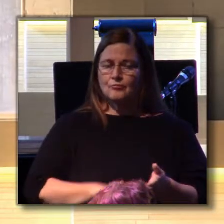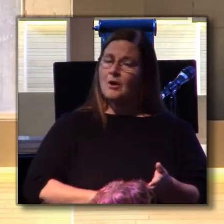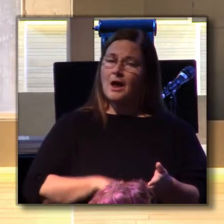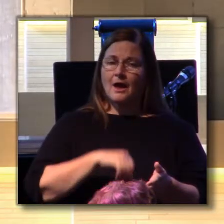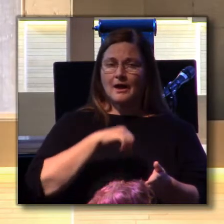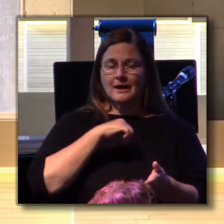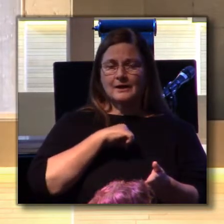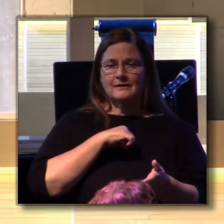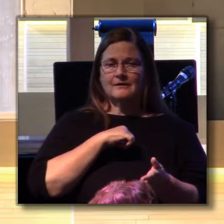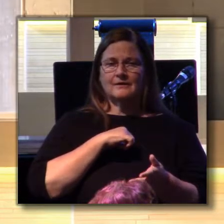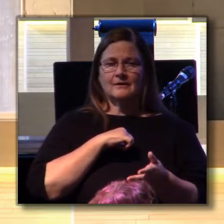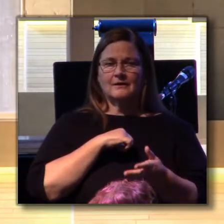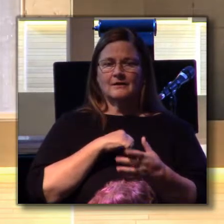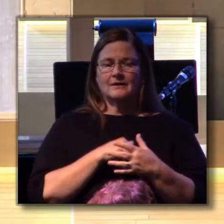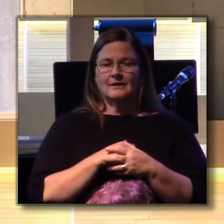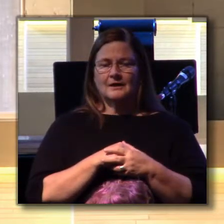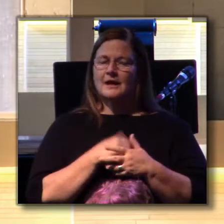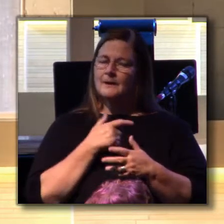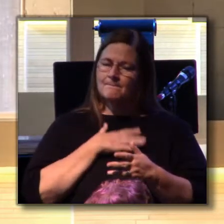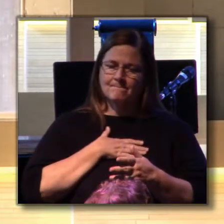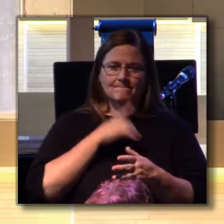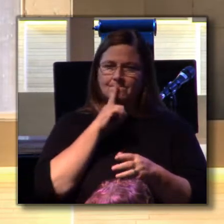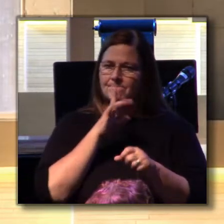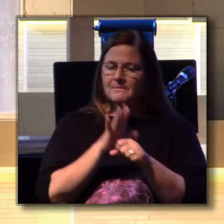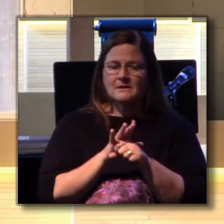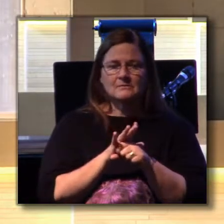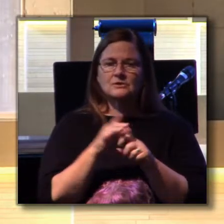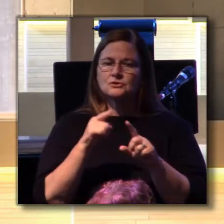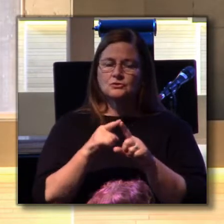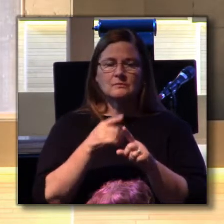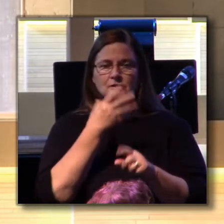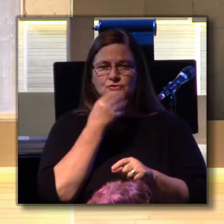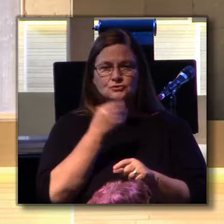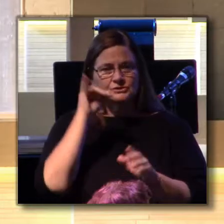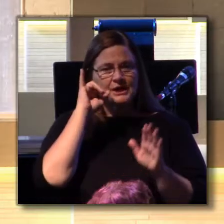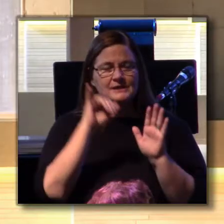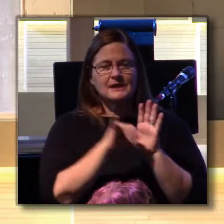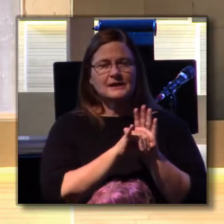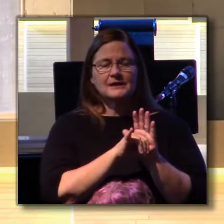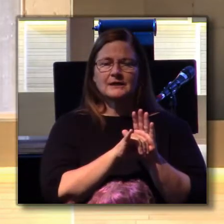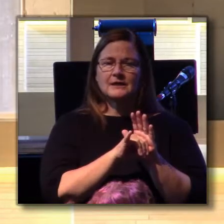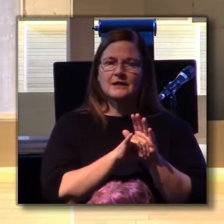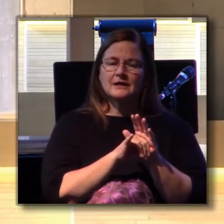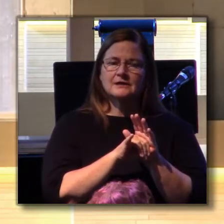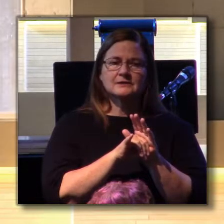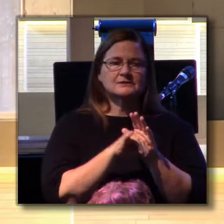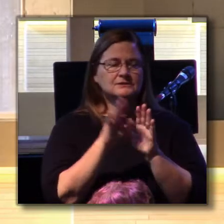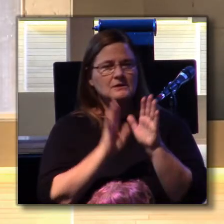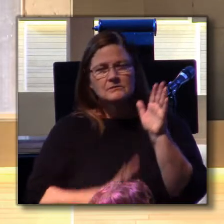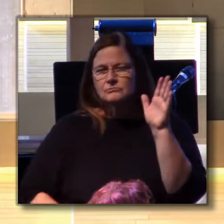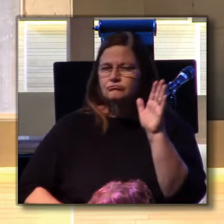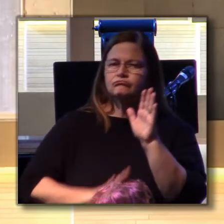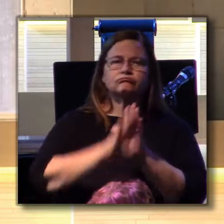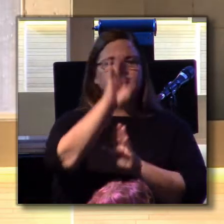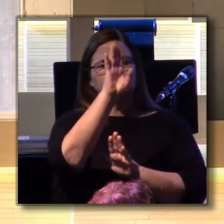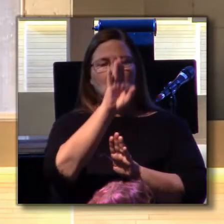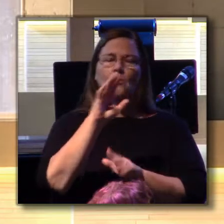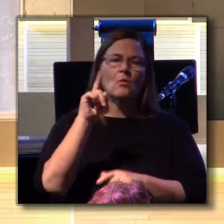way and my commitment to my Jewish identity has exploded